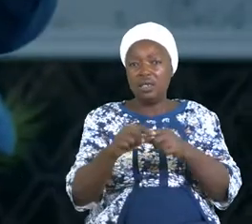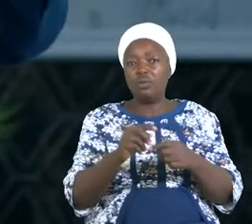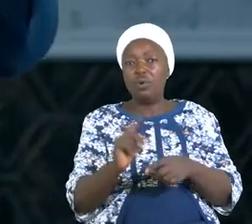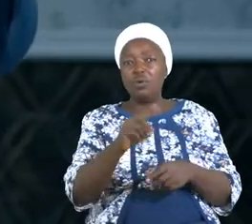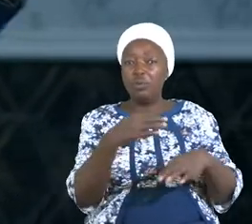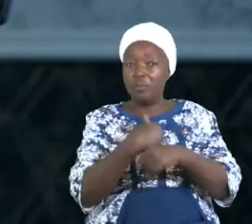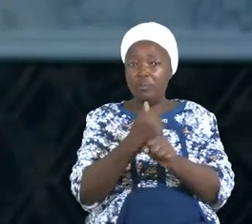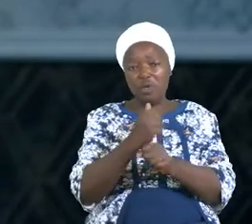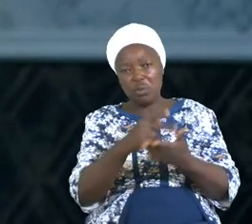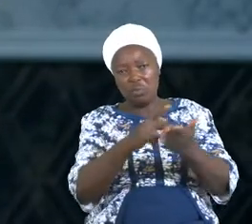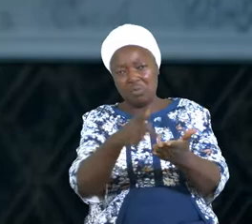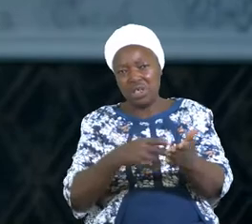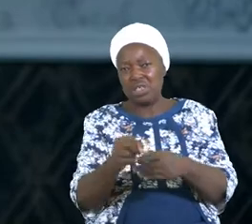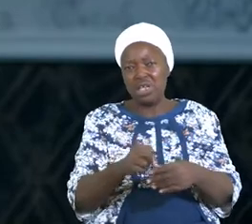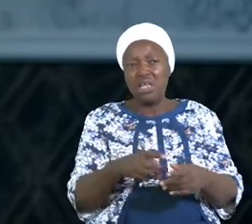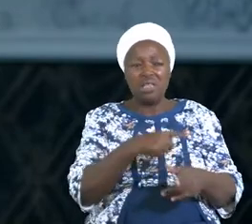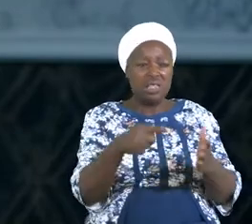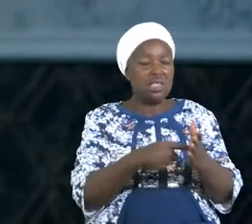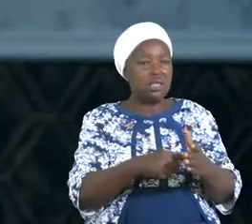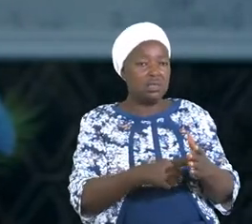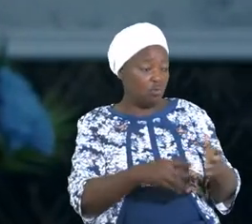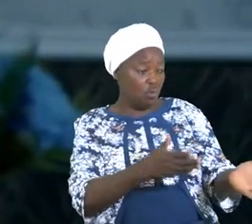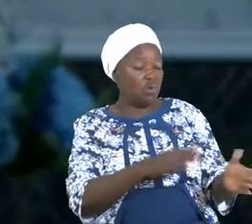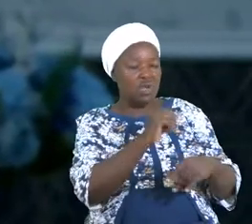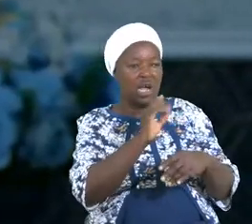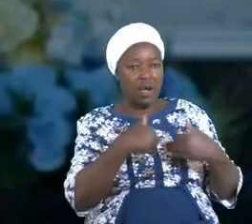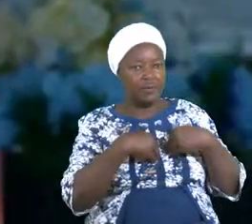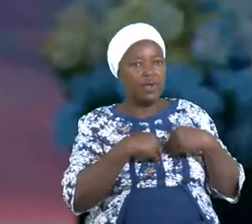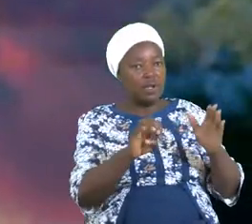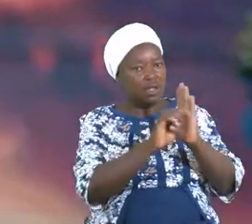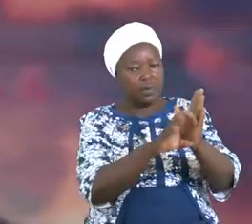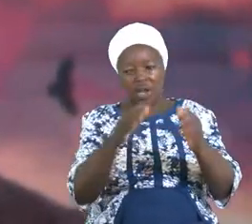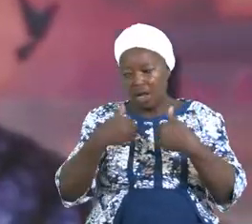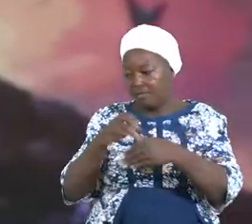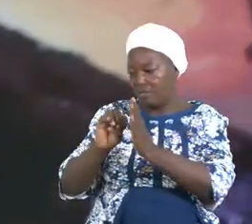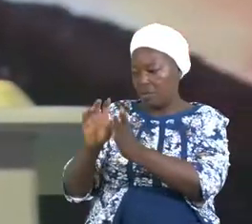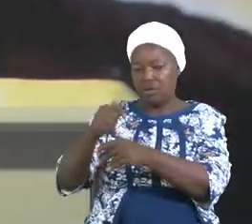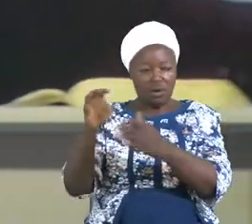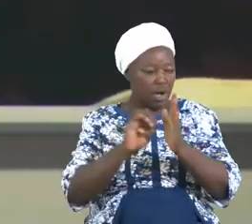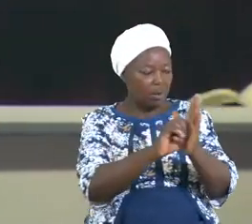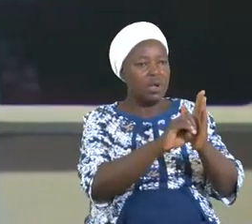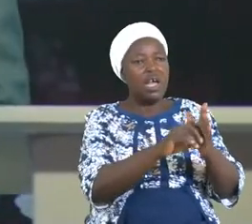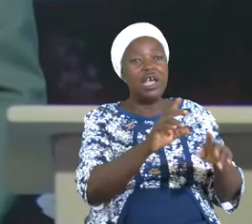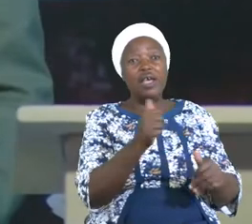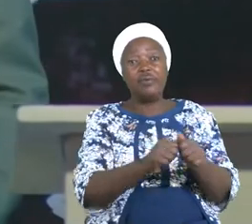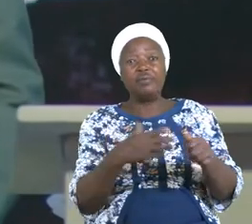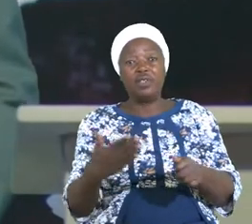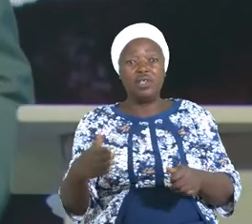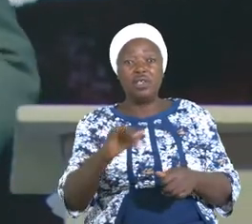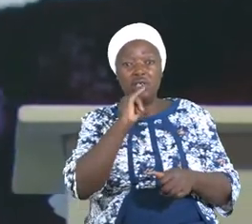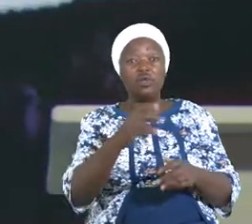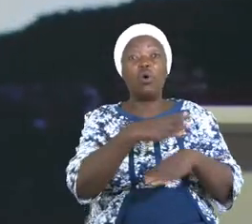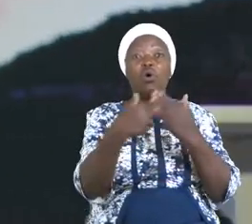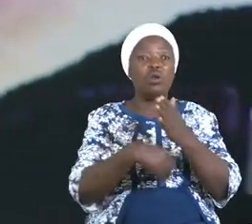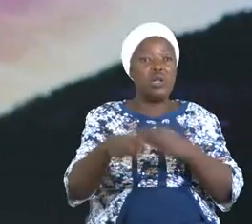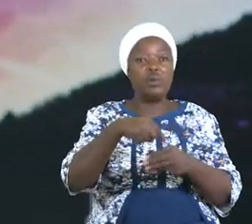this particular brand, they have their pattern, and that pattern. Everything is about pattern.